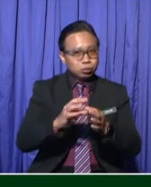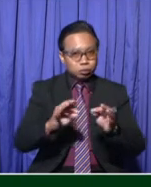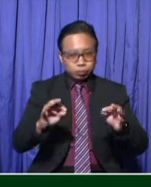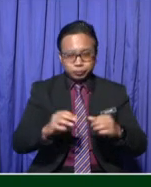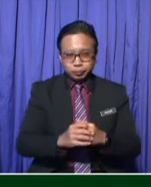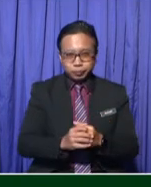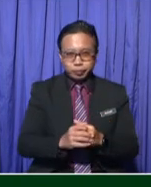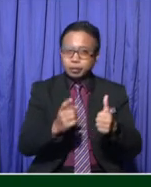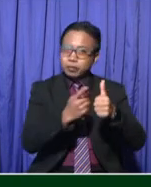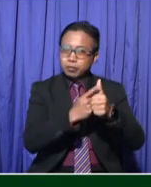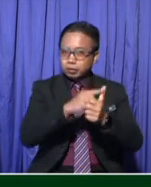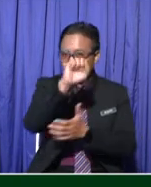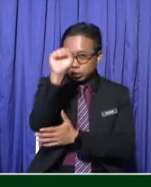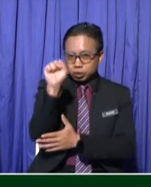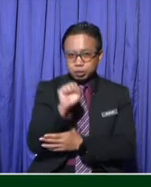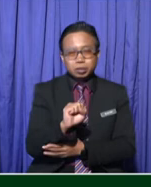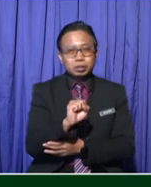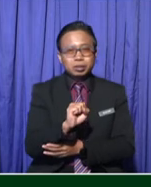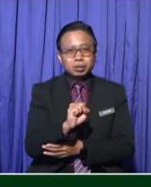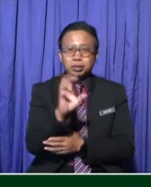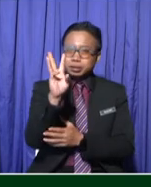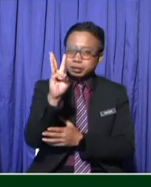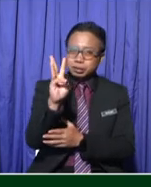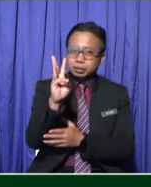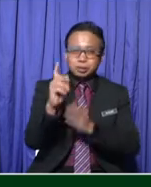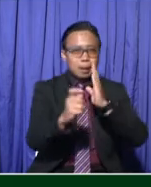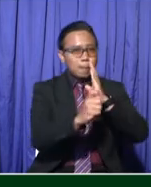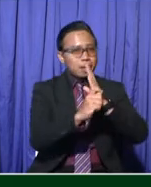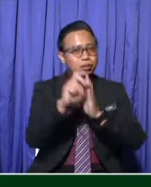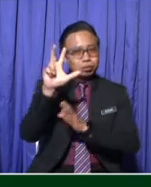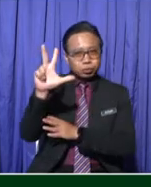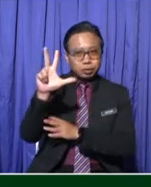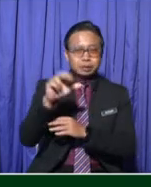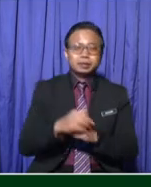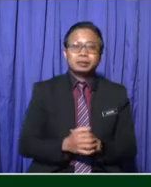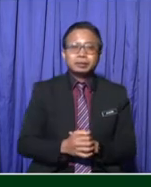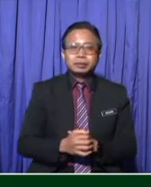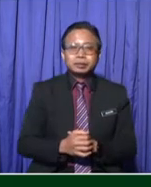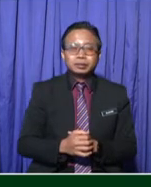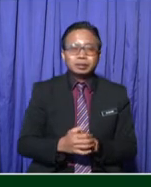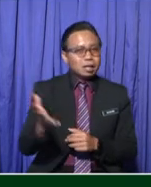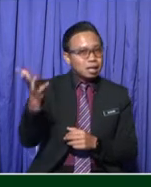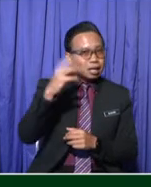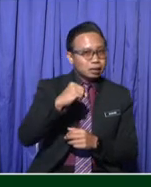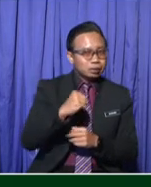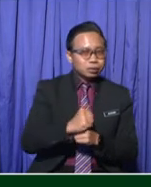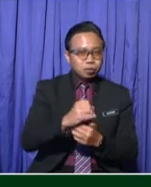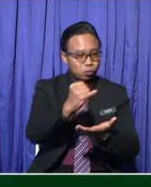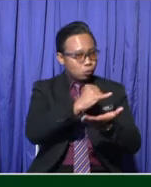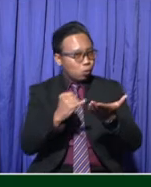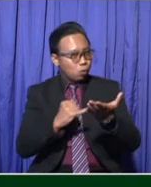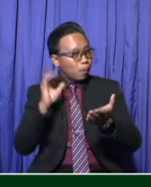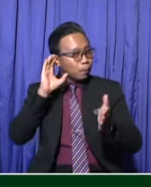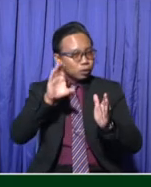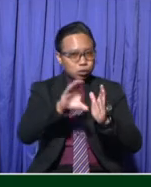The first question is 6 plus 3. Let's draw pictures